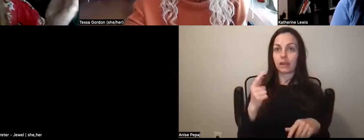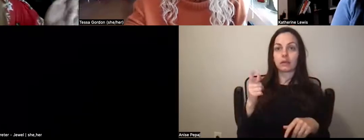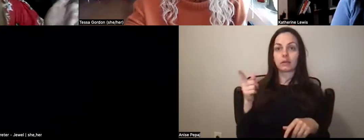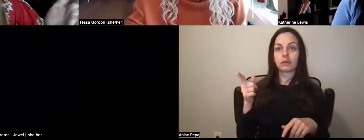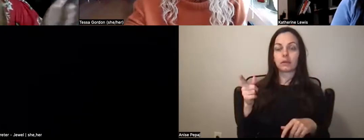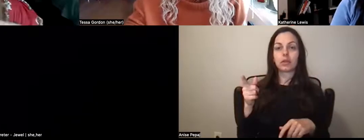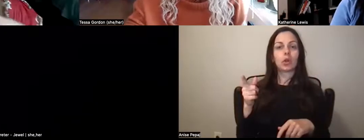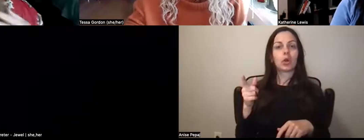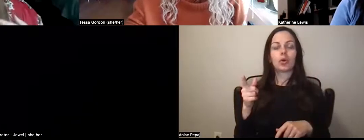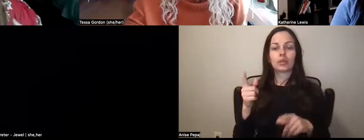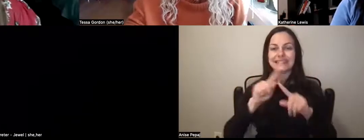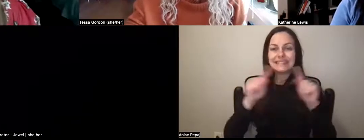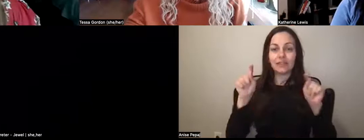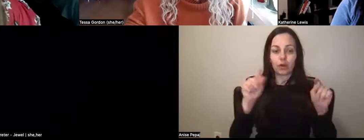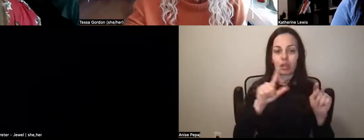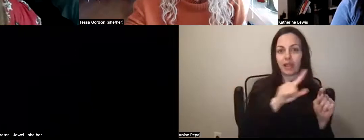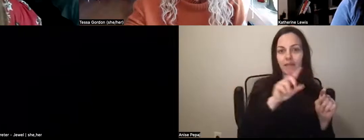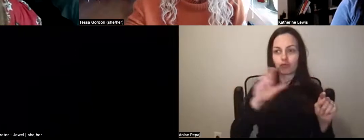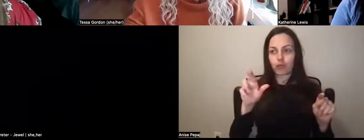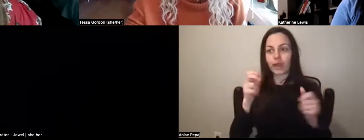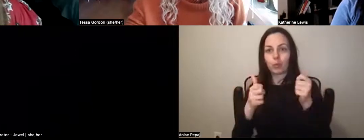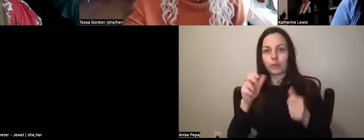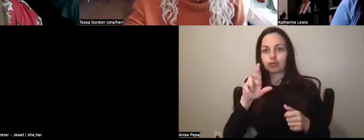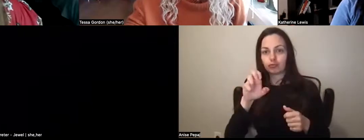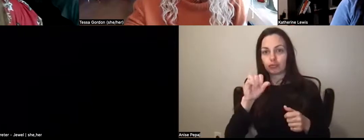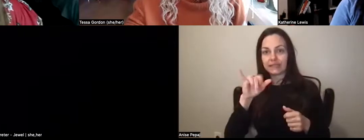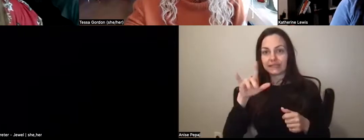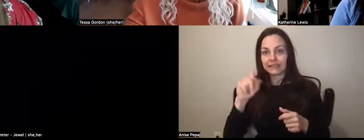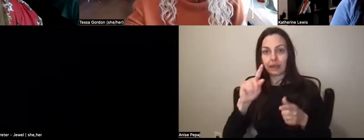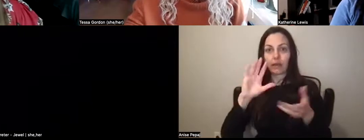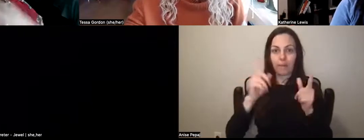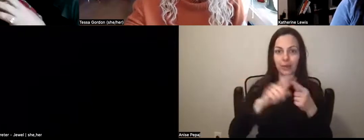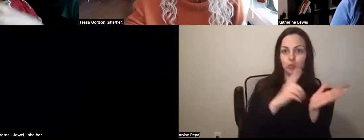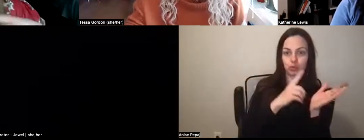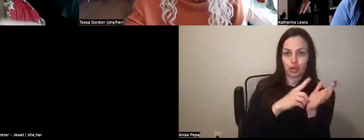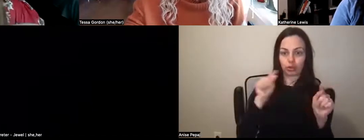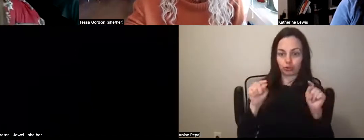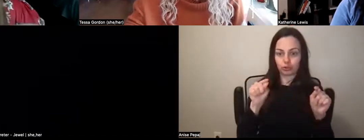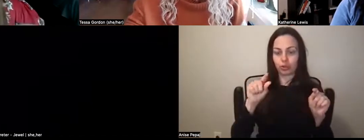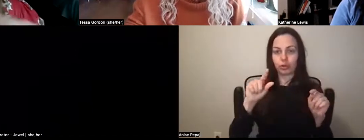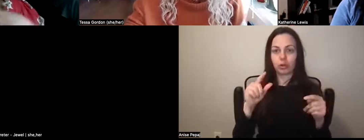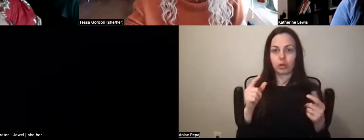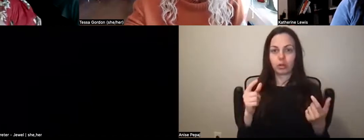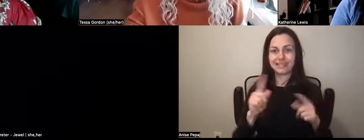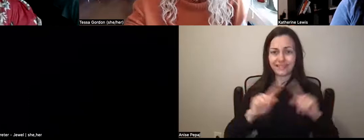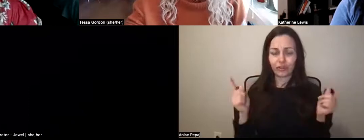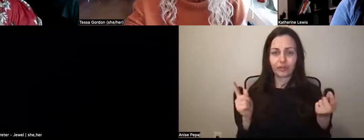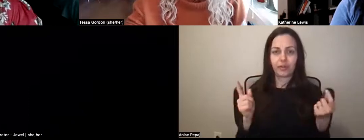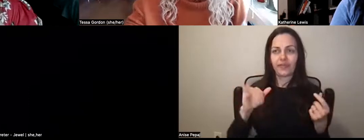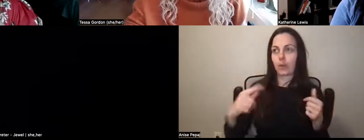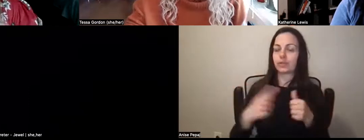was vastly different. I have much better outcomes on my right side. And that was the first time that I